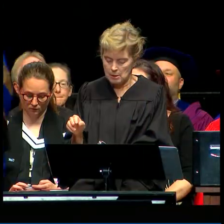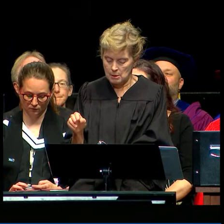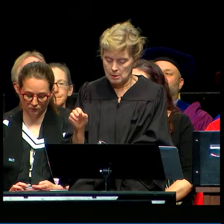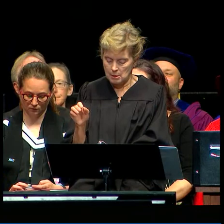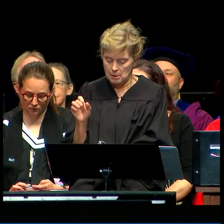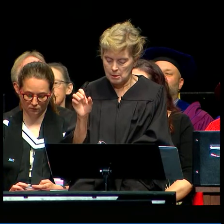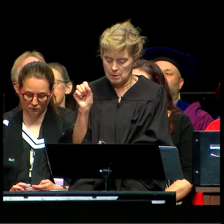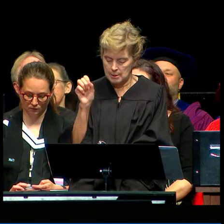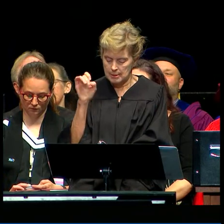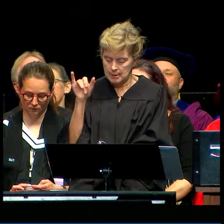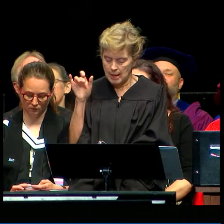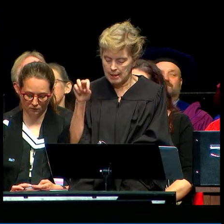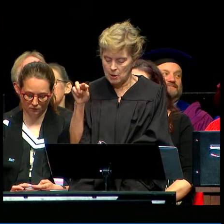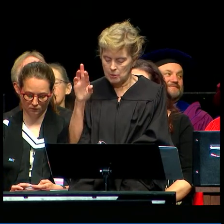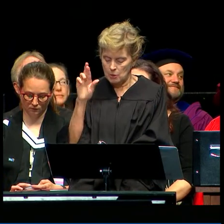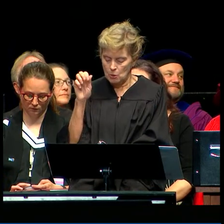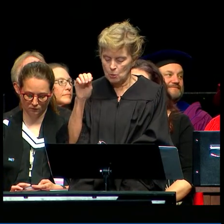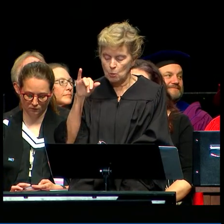Sayon Rajagopal, with distinction.